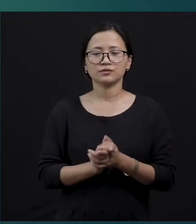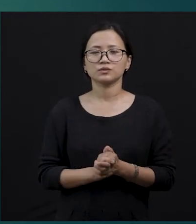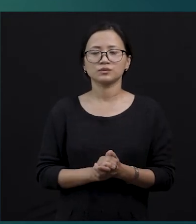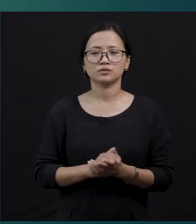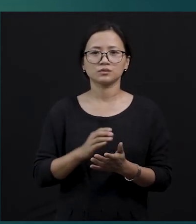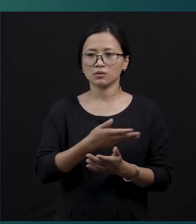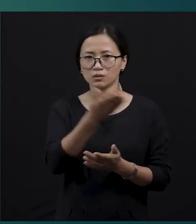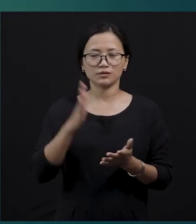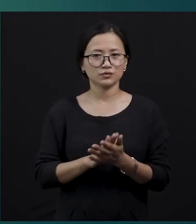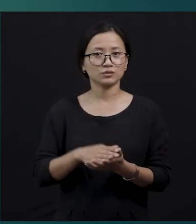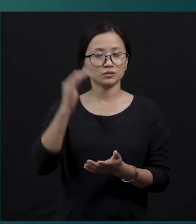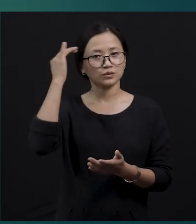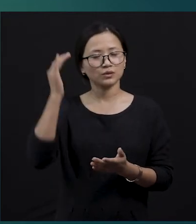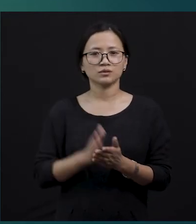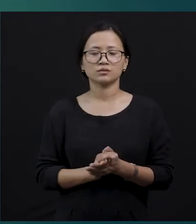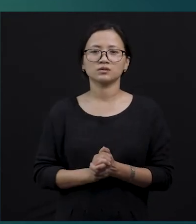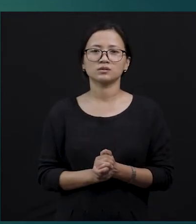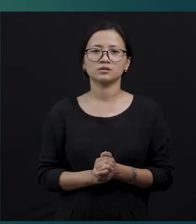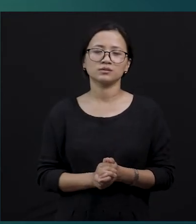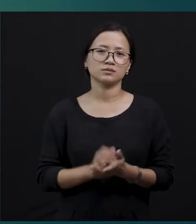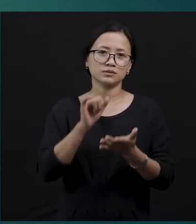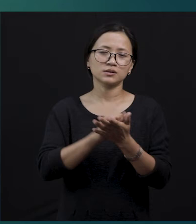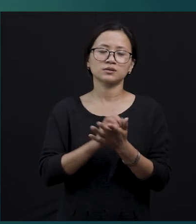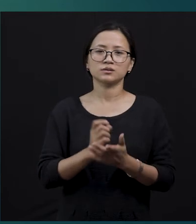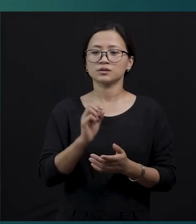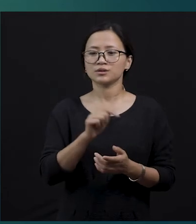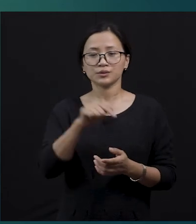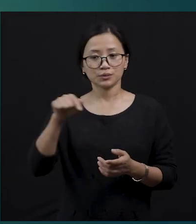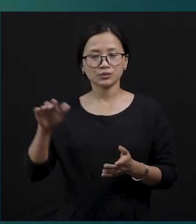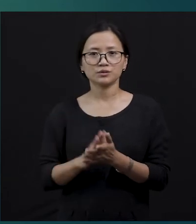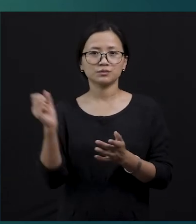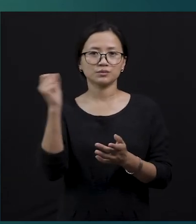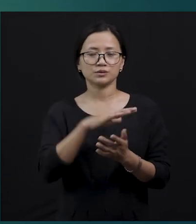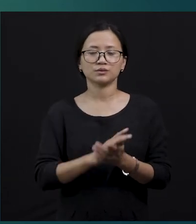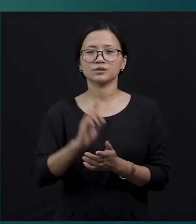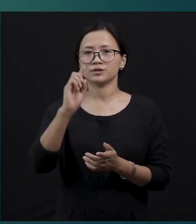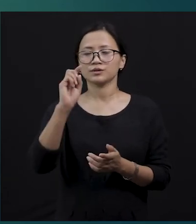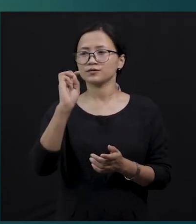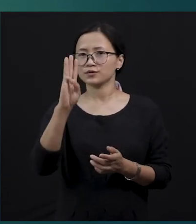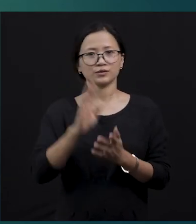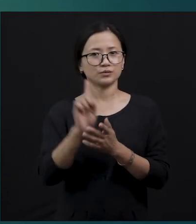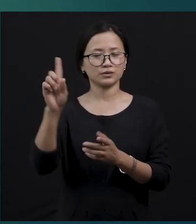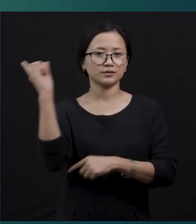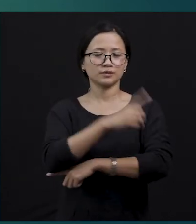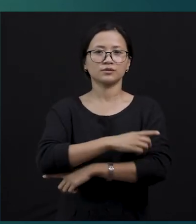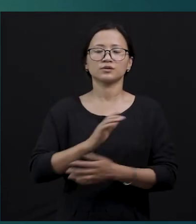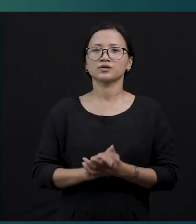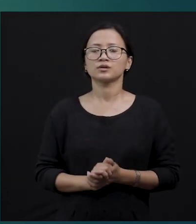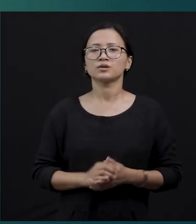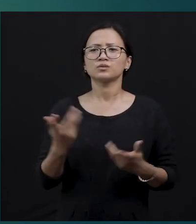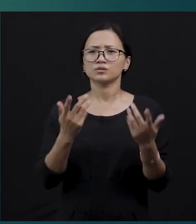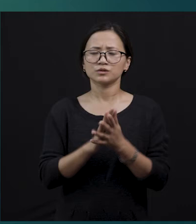know, and it is very much essential to know that in which month you have 31 days and in which month you